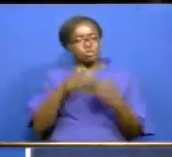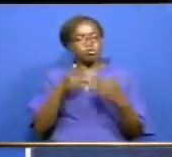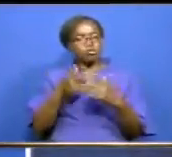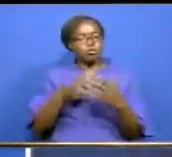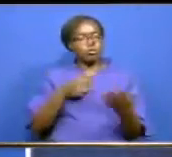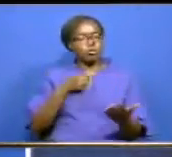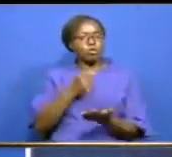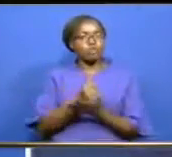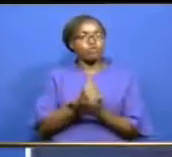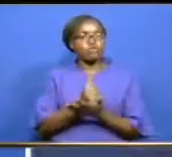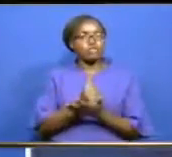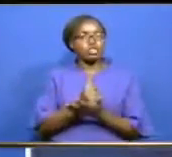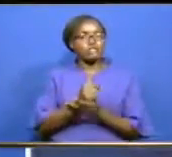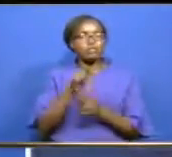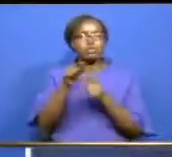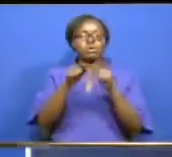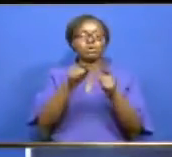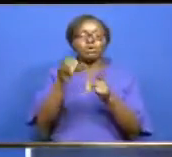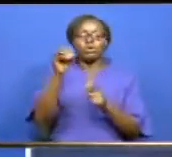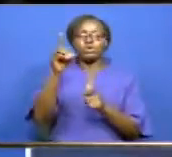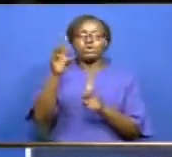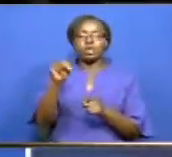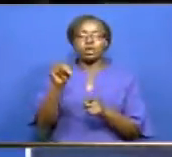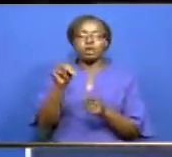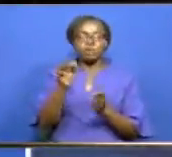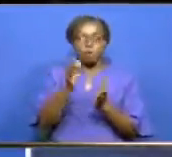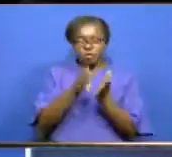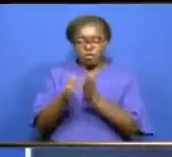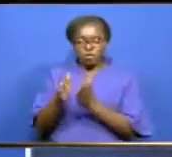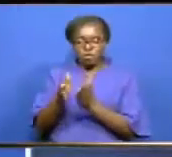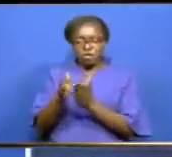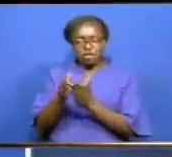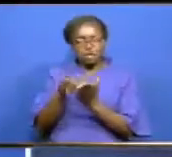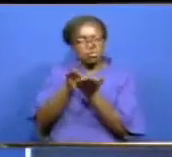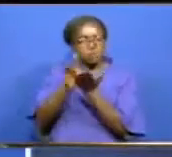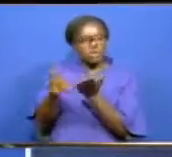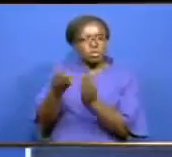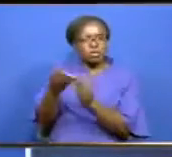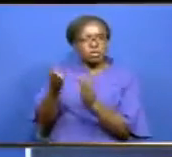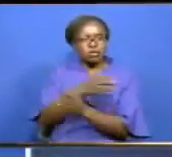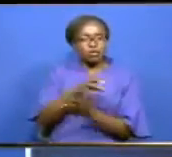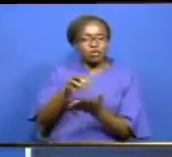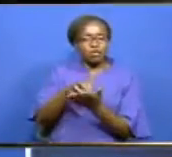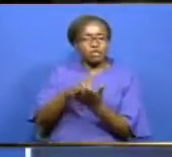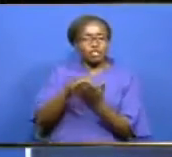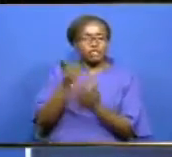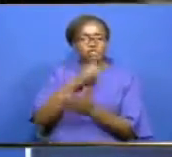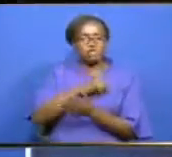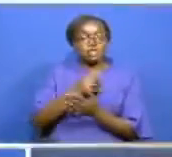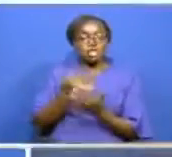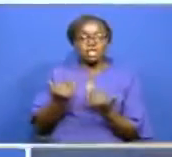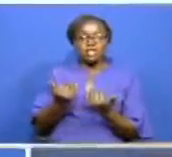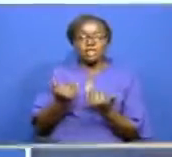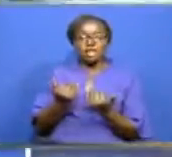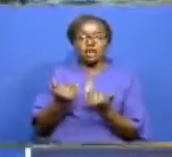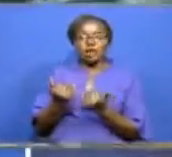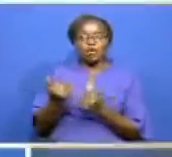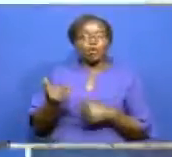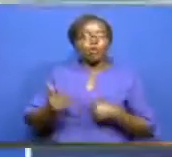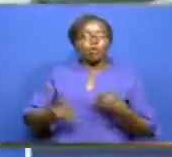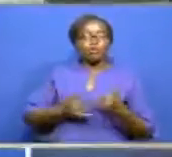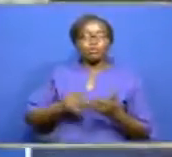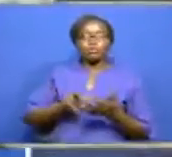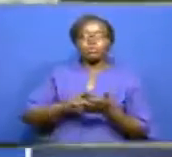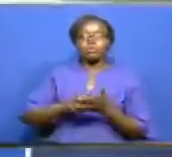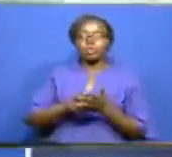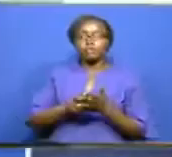hit out at ODM for plotting his impeachment before his case is heard and determined. The move by ODM now sets in motion a protracted battle